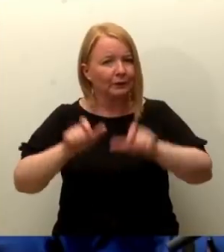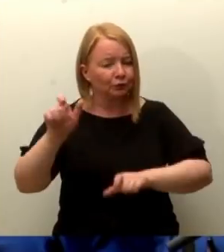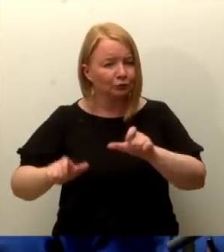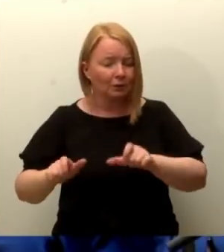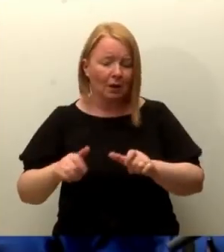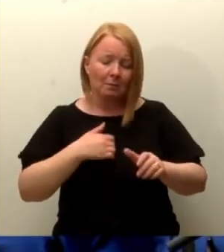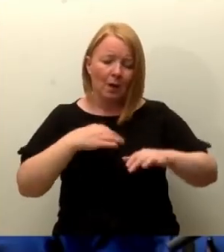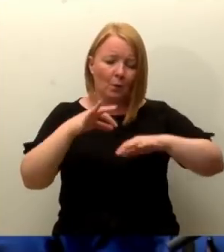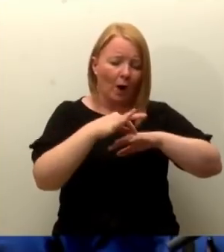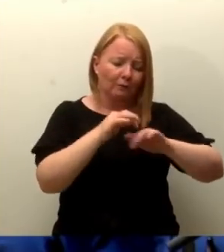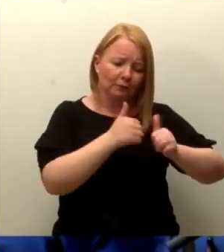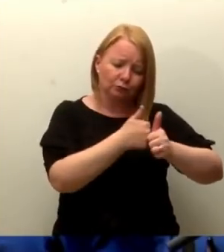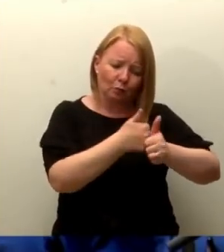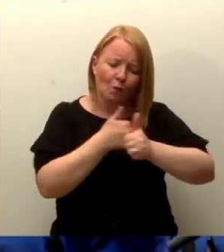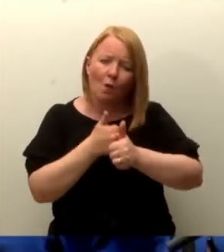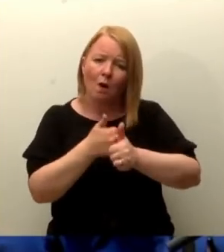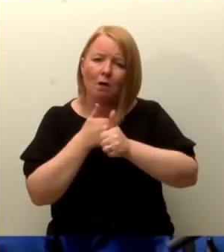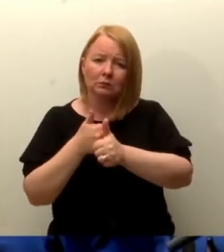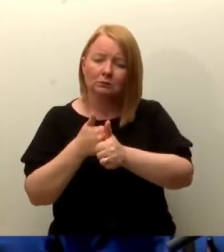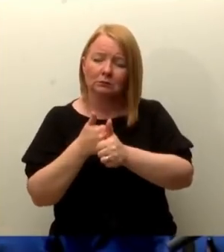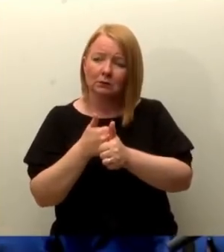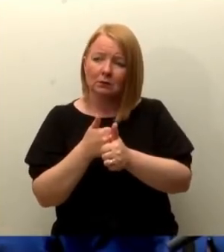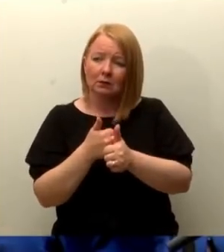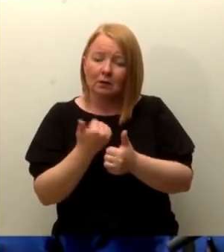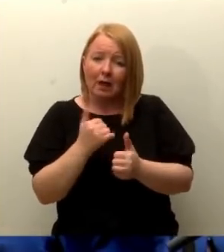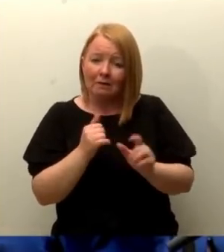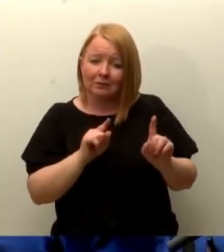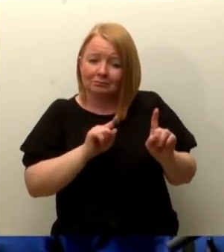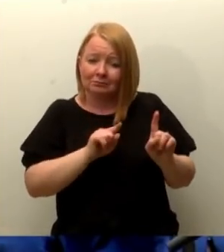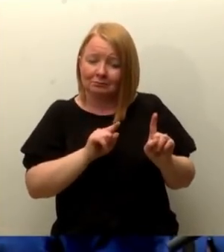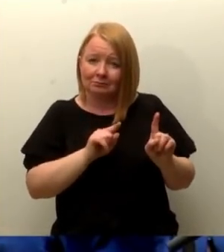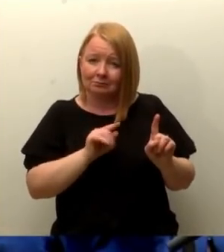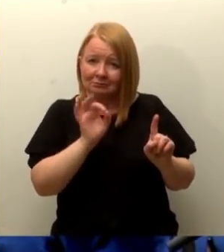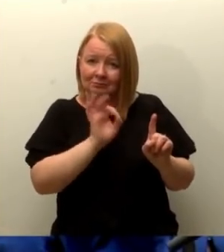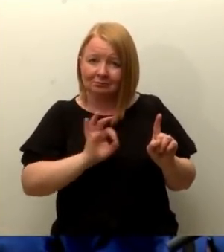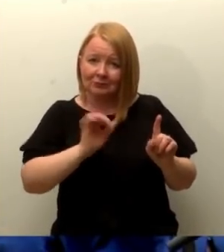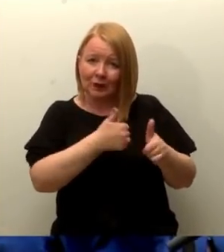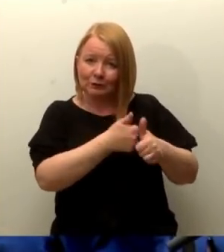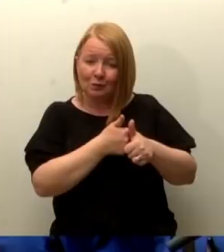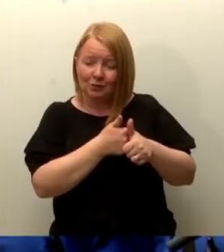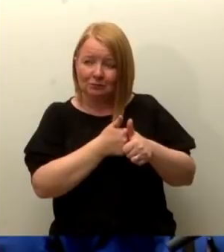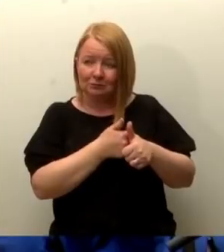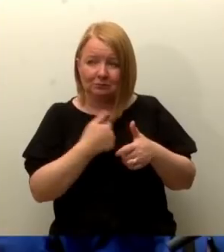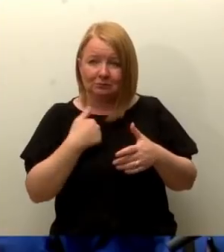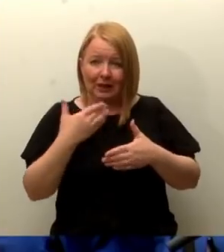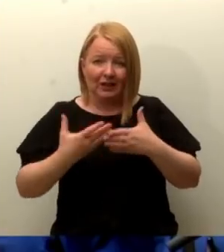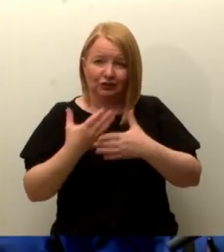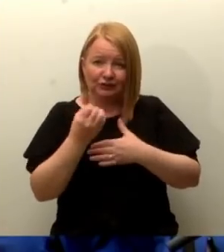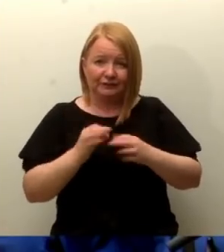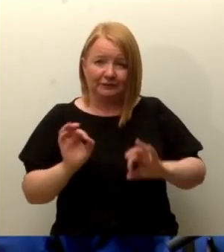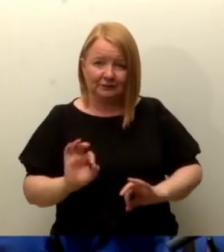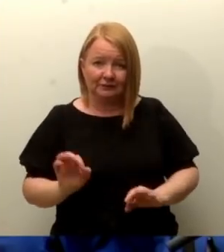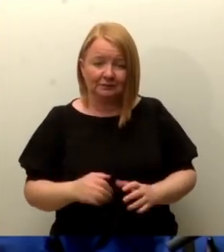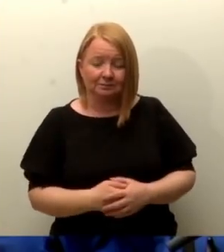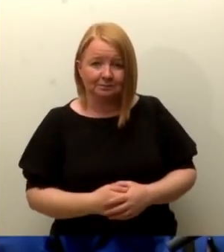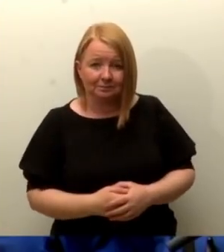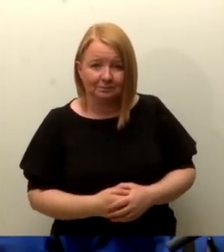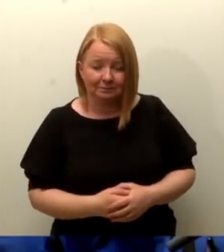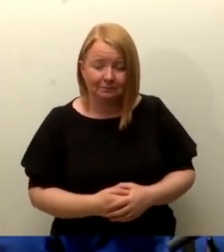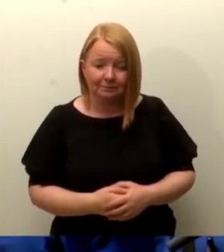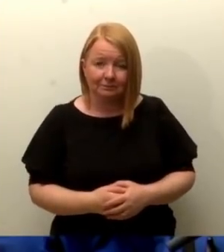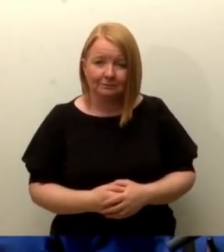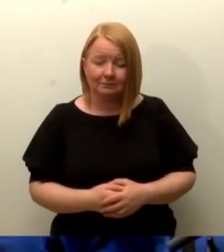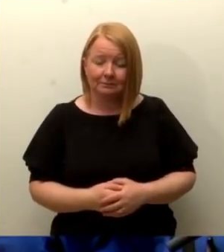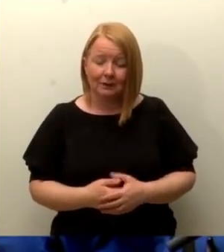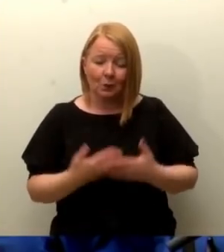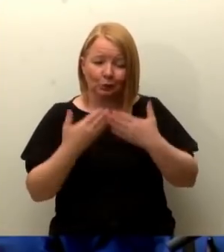a constant support, and had it not been for her support, I wouldn't have achieved what I have achieved today. I wish